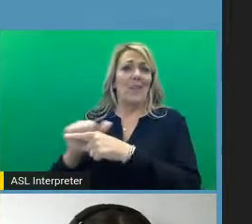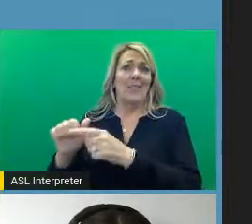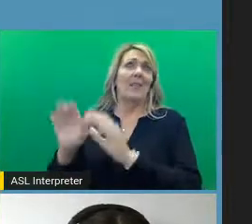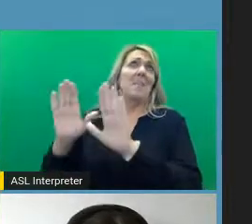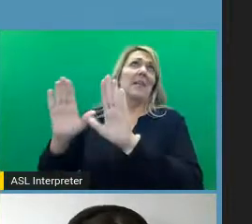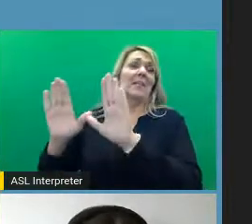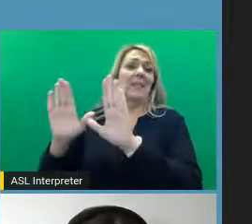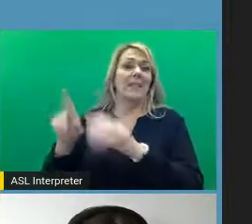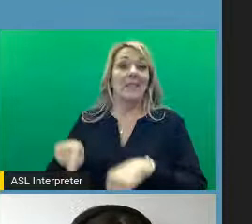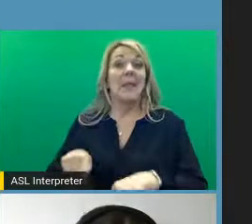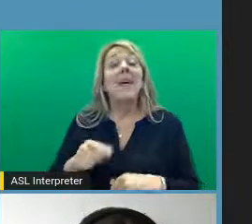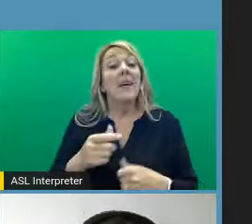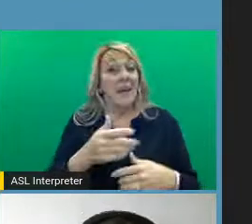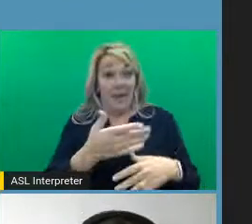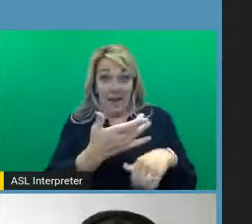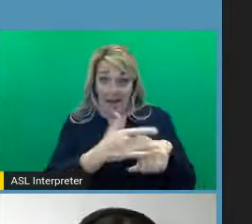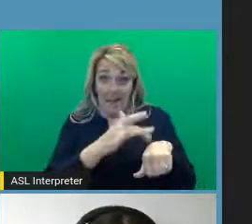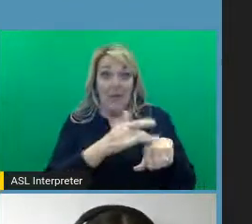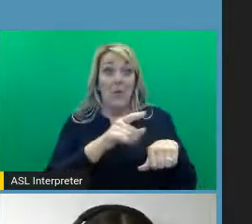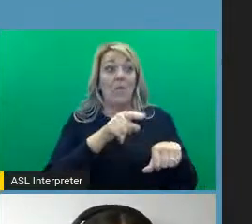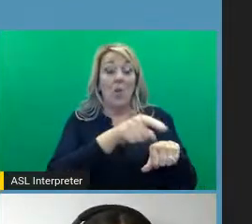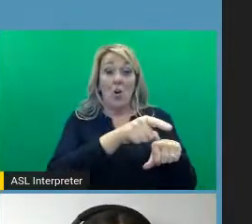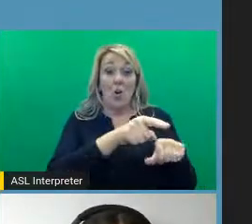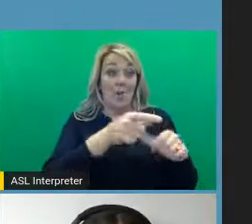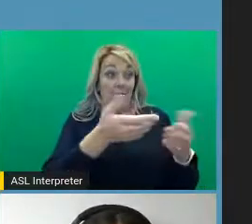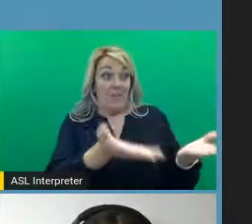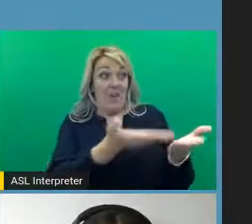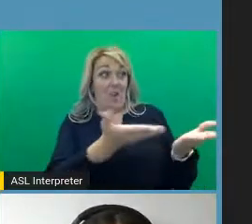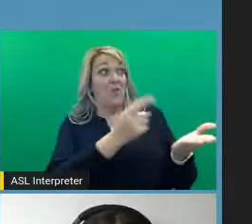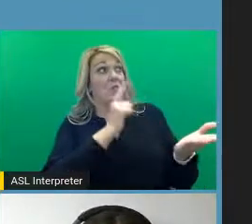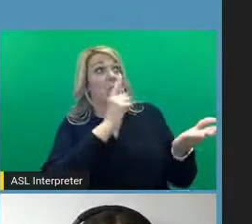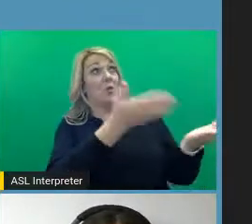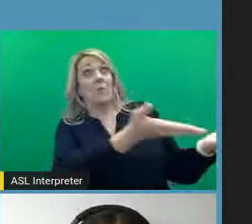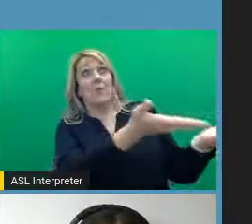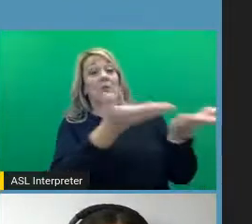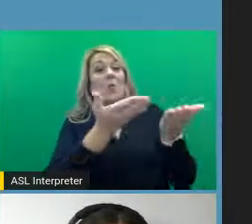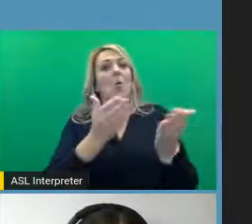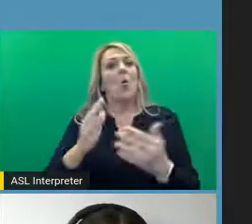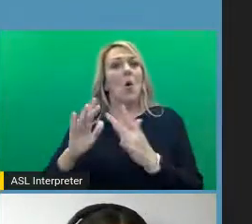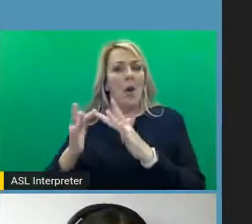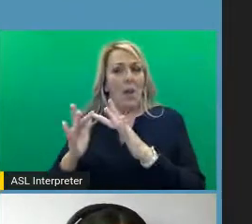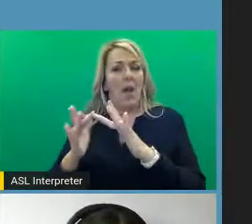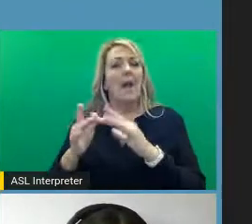available for both on-site or online. And so this is your ideal